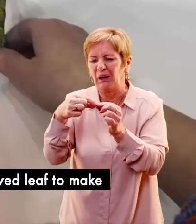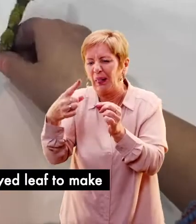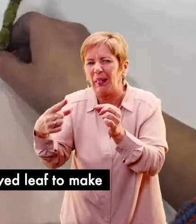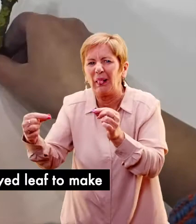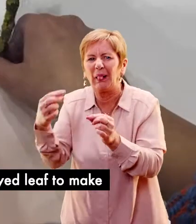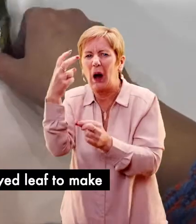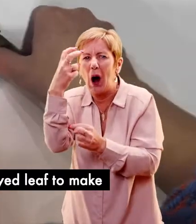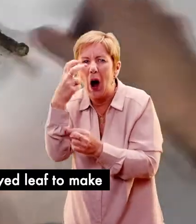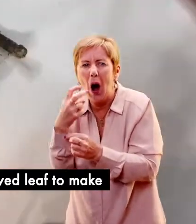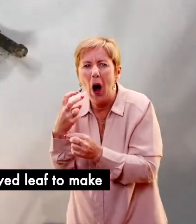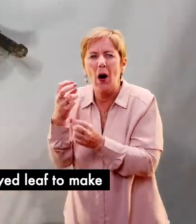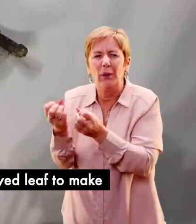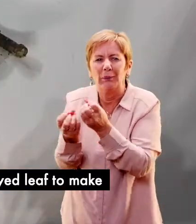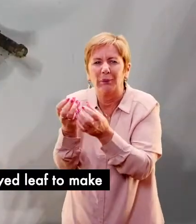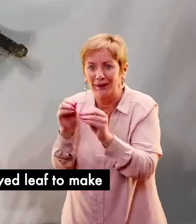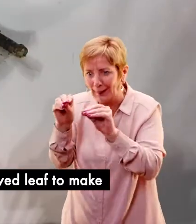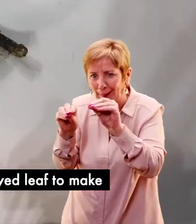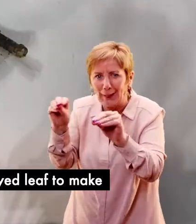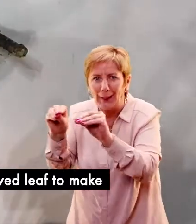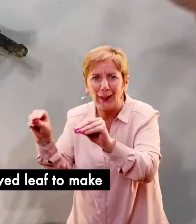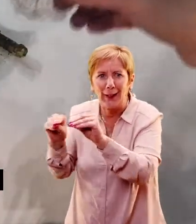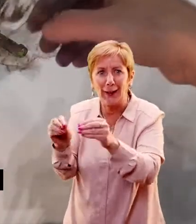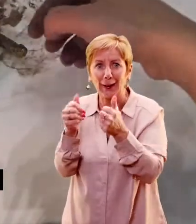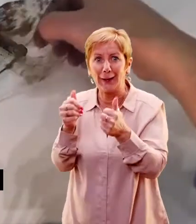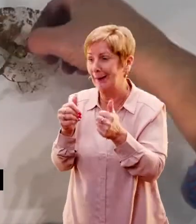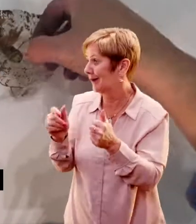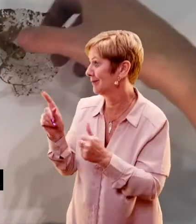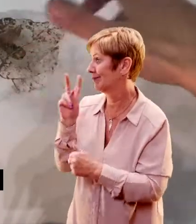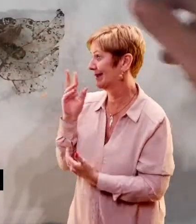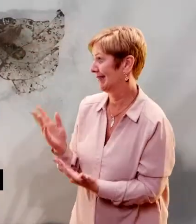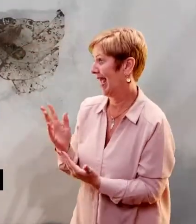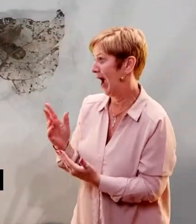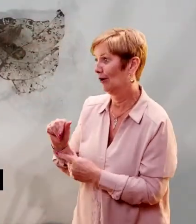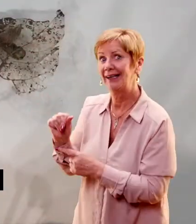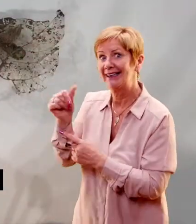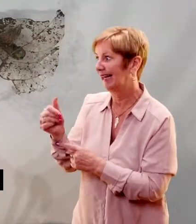some branches and a decayed leaf to make my bubbling bog with.